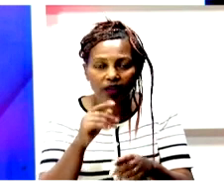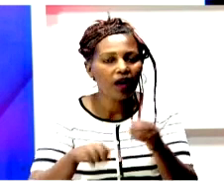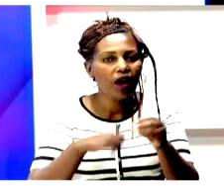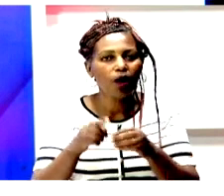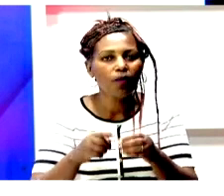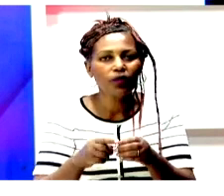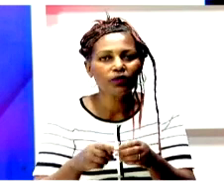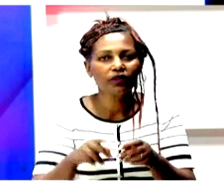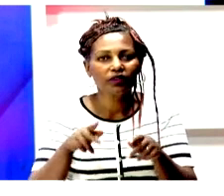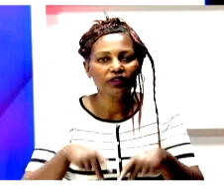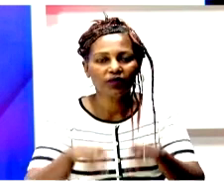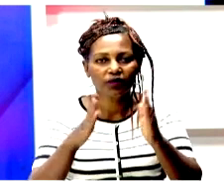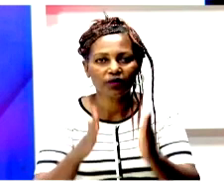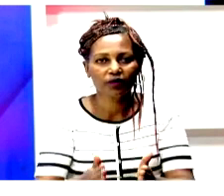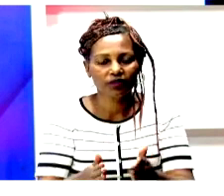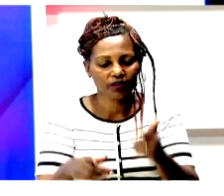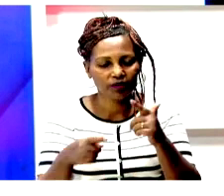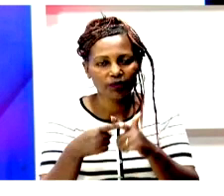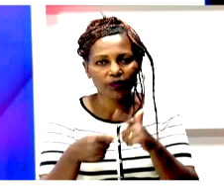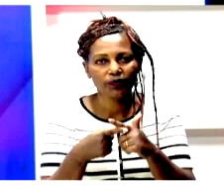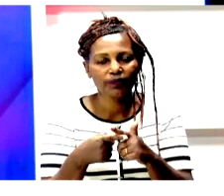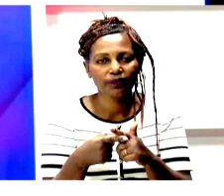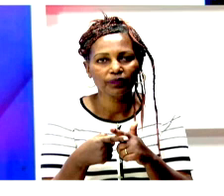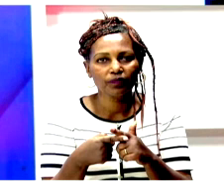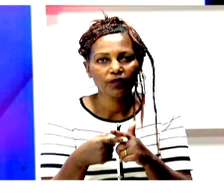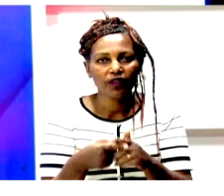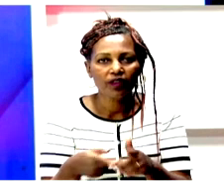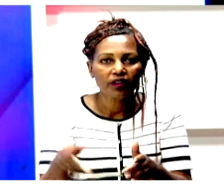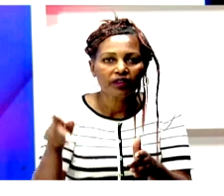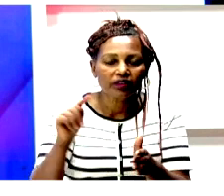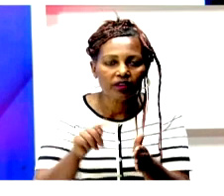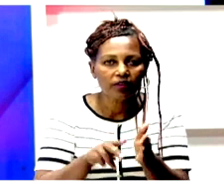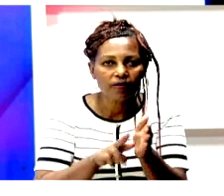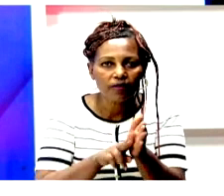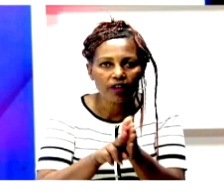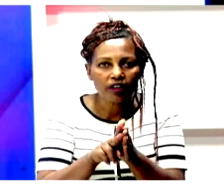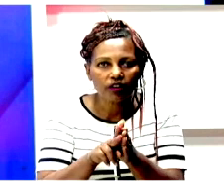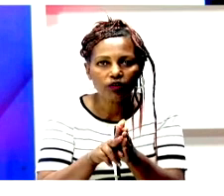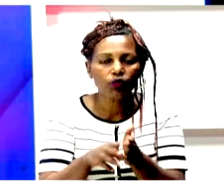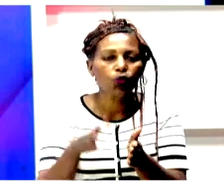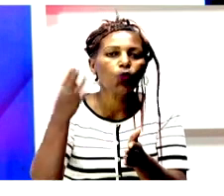active. Two, the virus was fought by doctors.